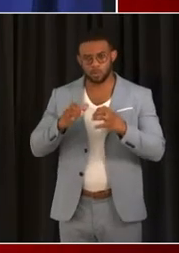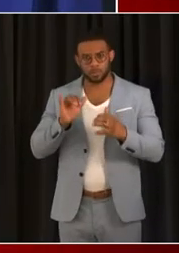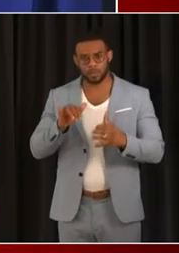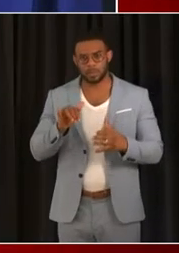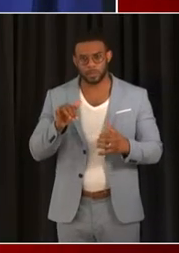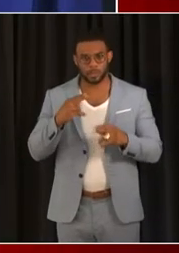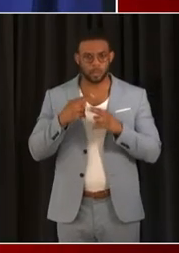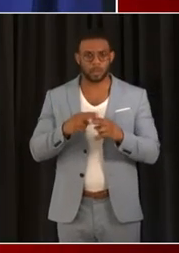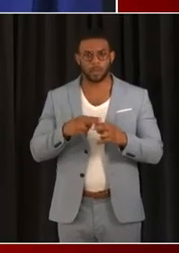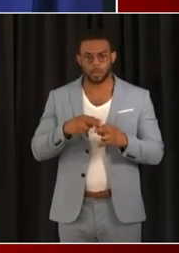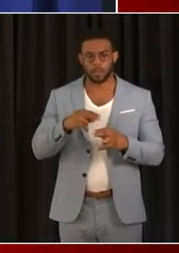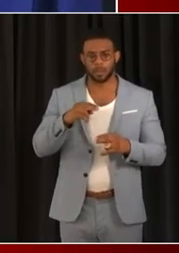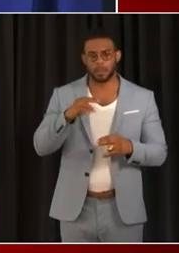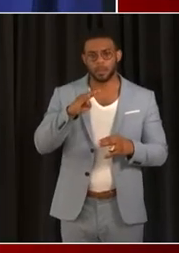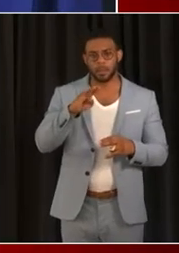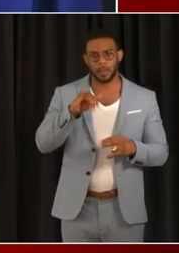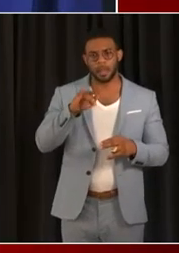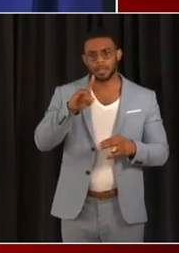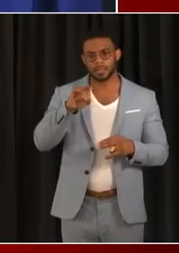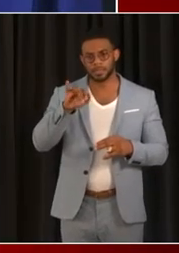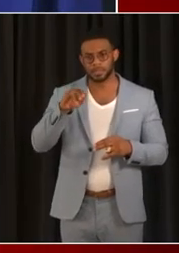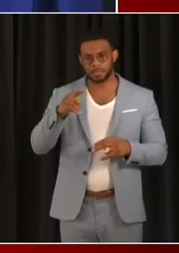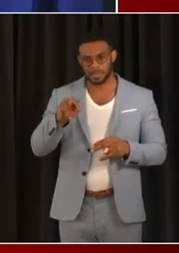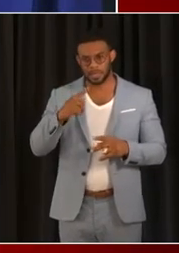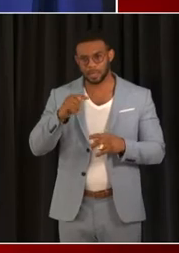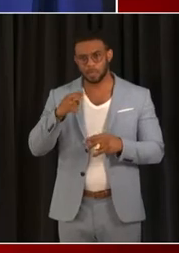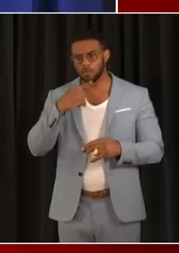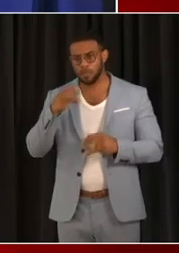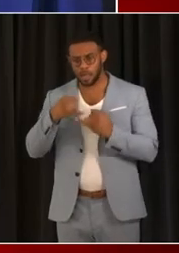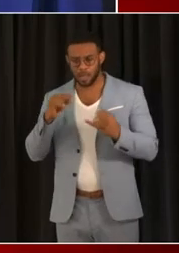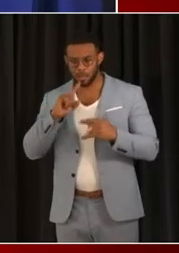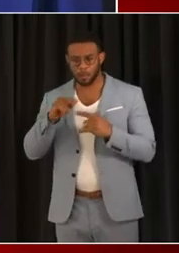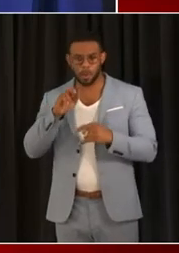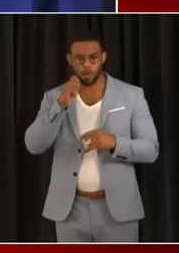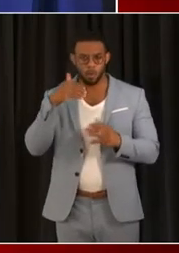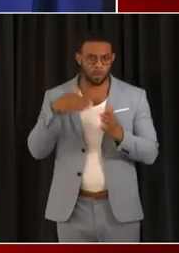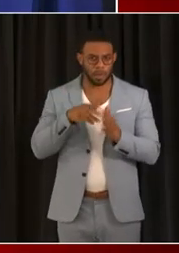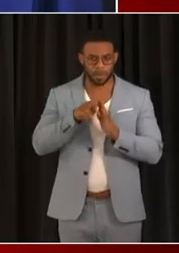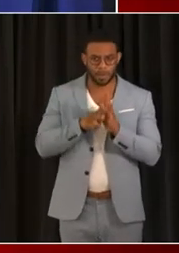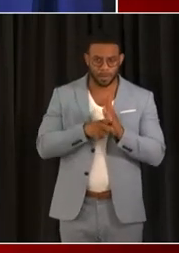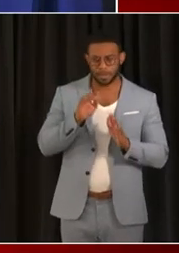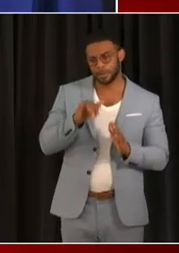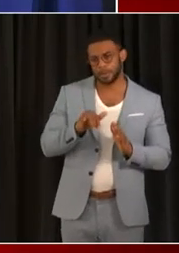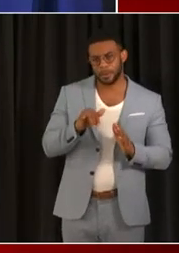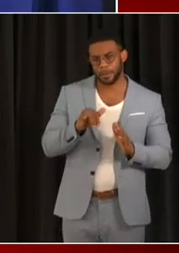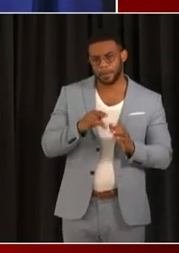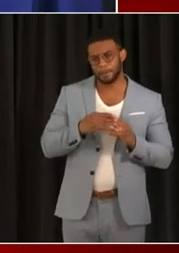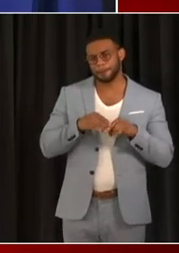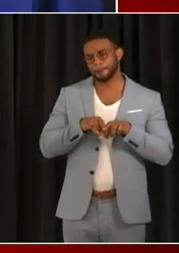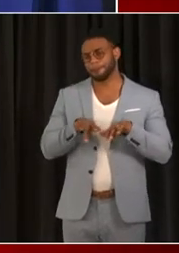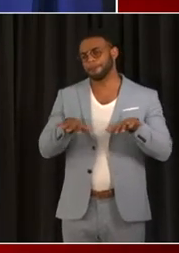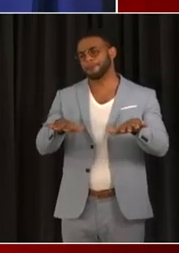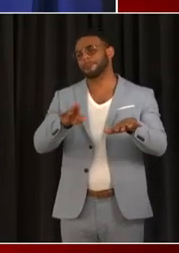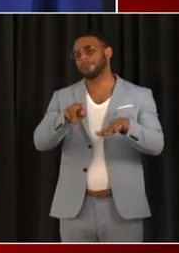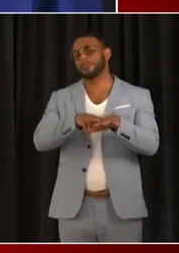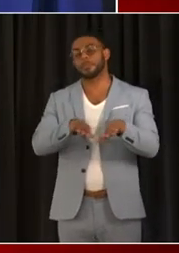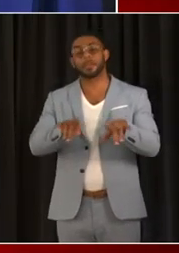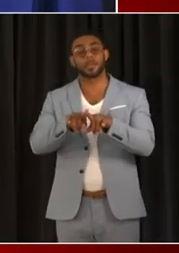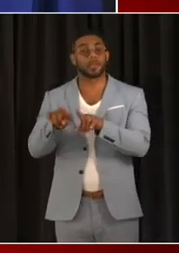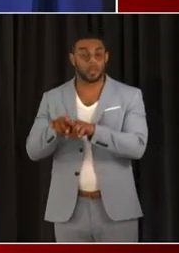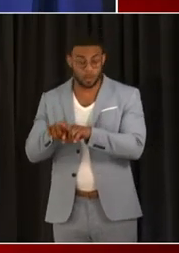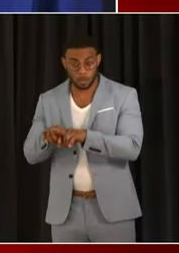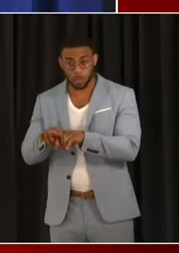group that is called Undesign the Red Line, where we talked about the racist policy that permeated the